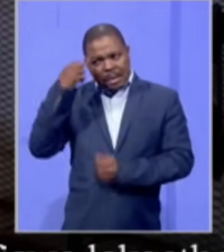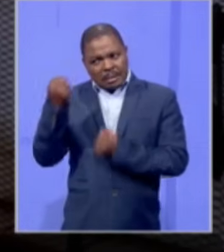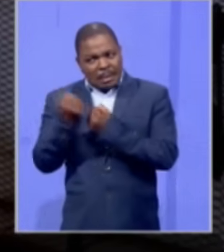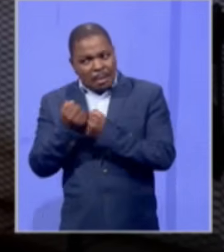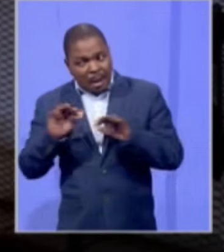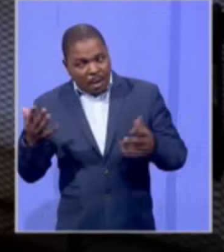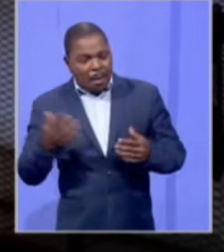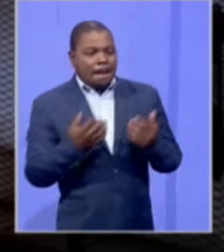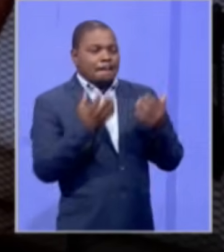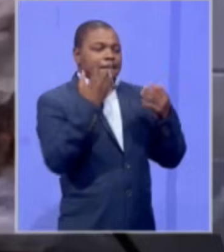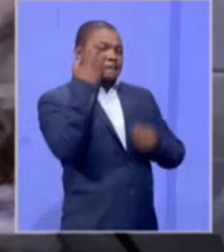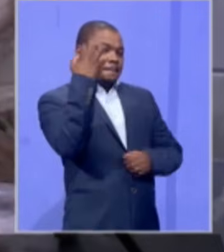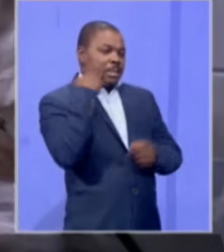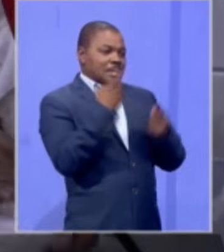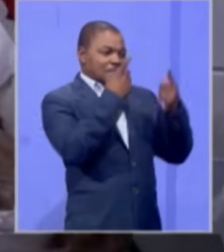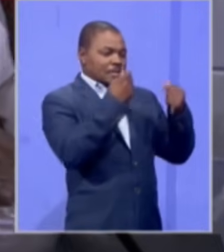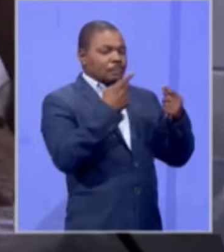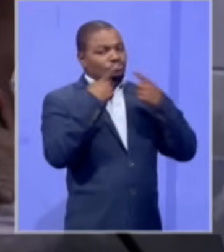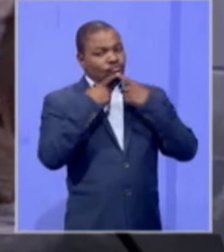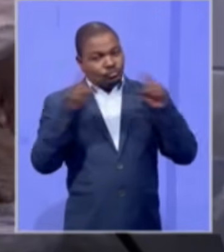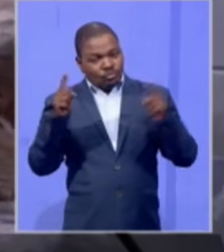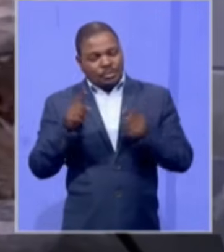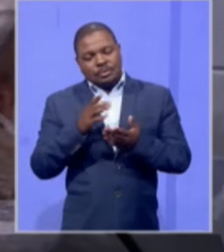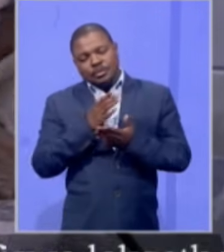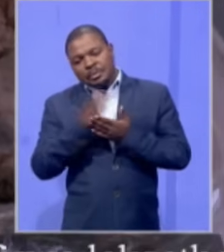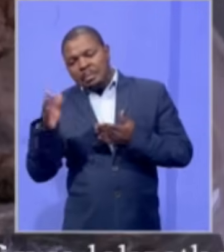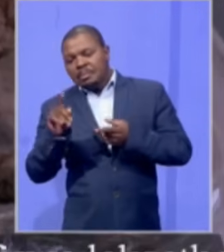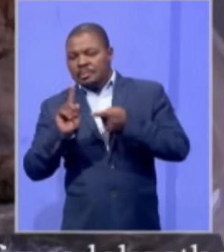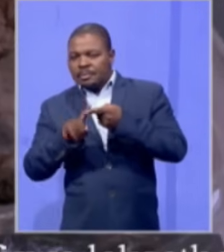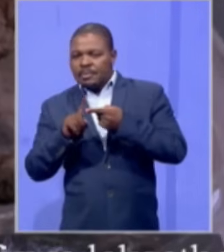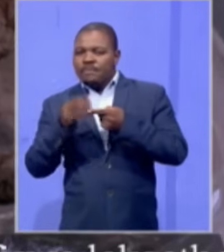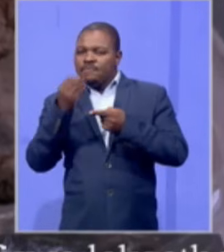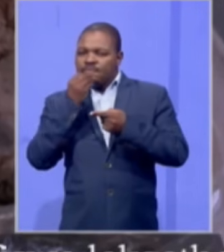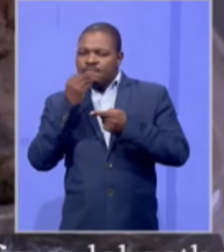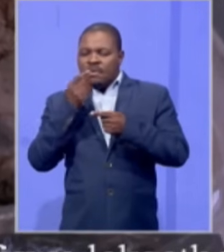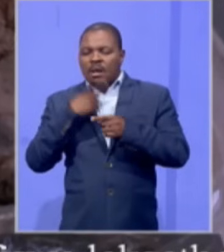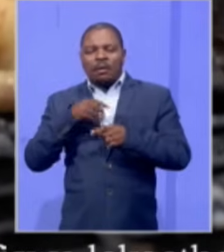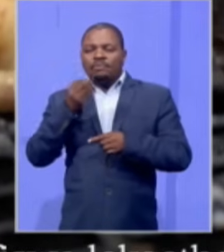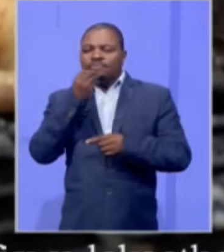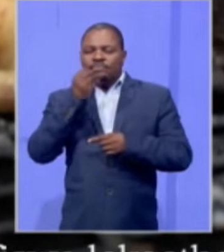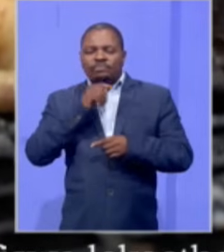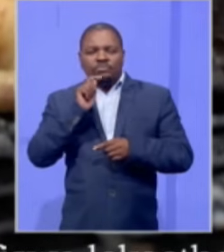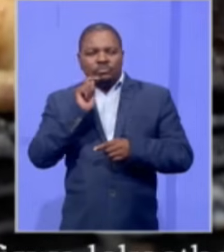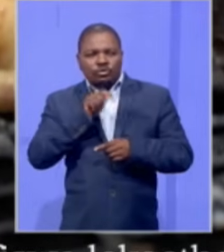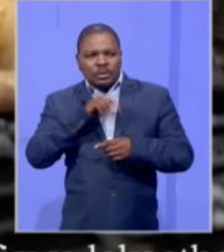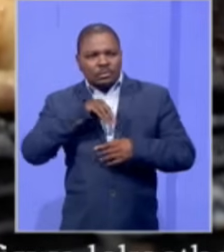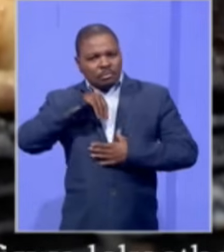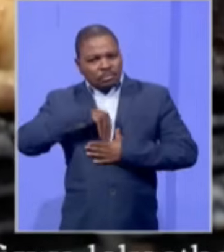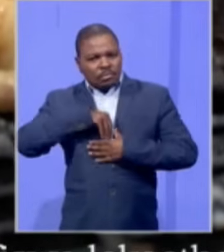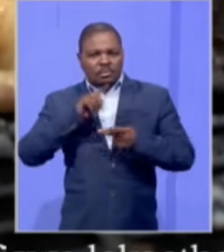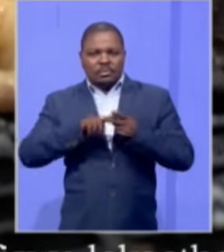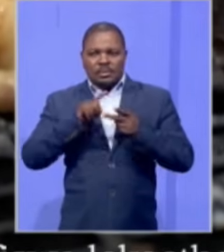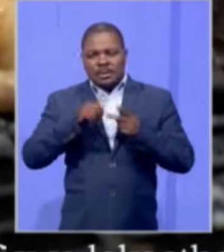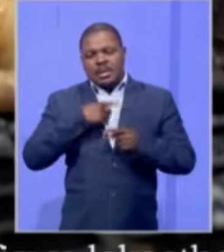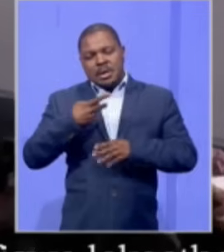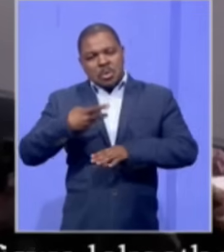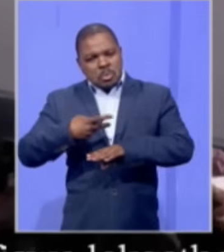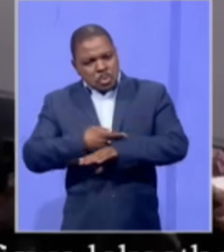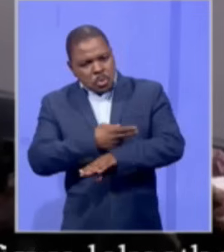ditjhelete le entse phatlalatso ya hore dijo tse kenyelletsang dikahare tsa kgoho tsa nku, maotwana ha di na ho